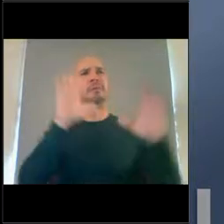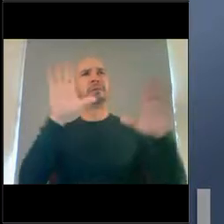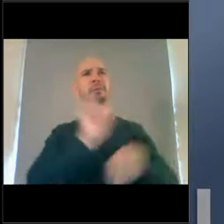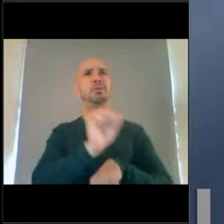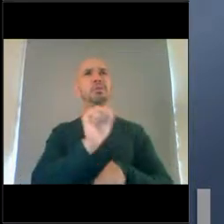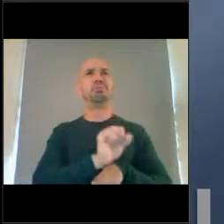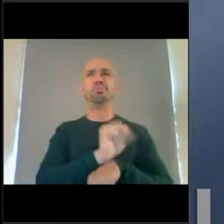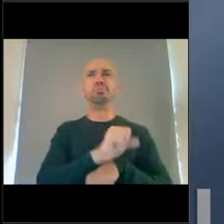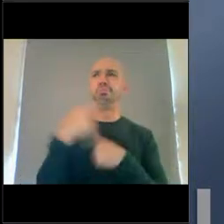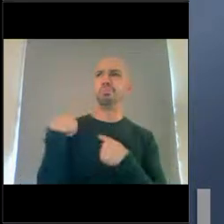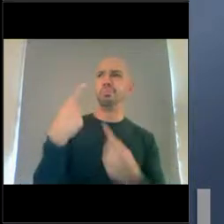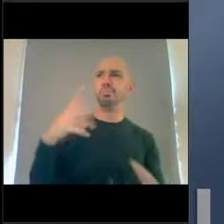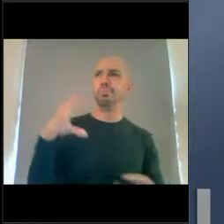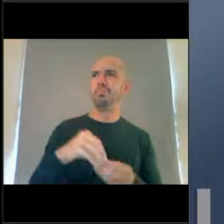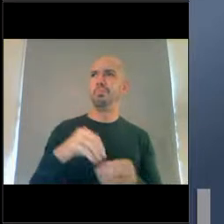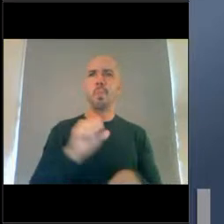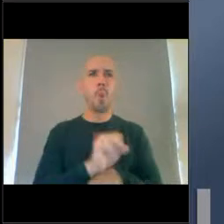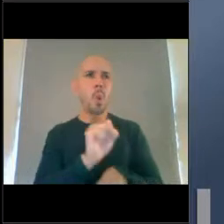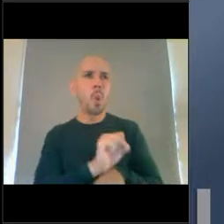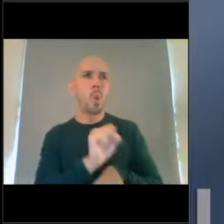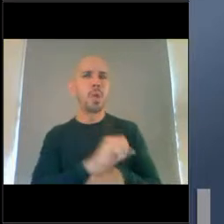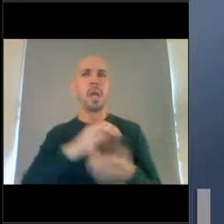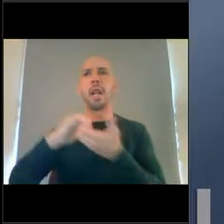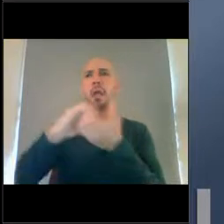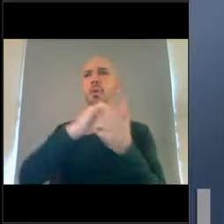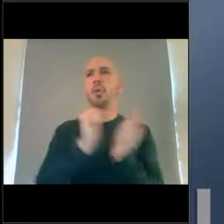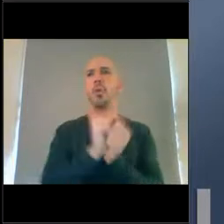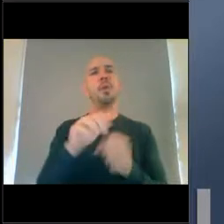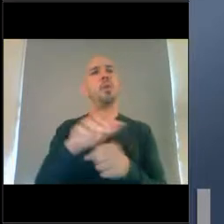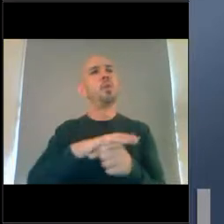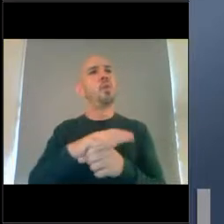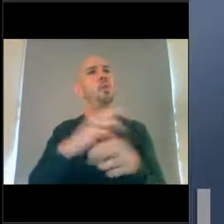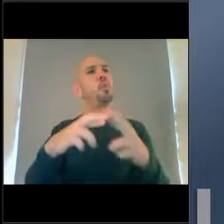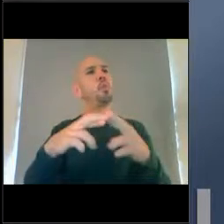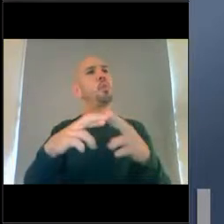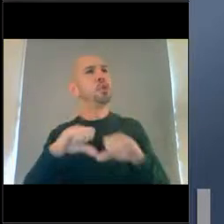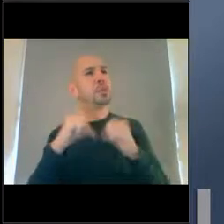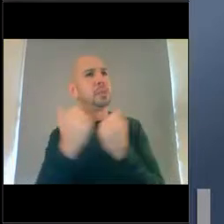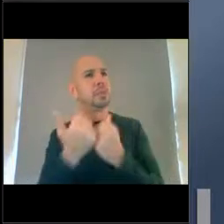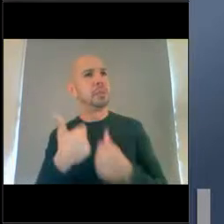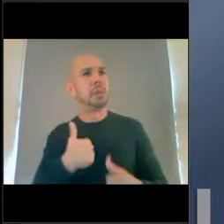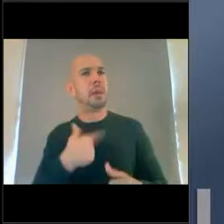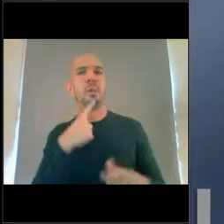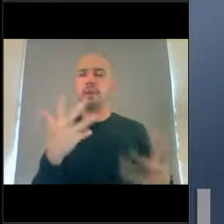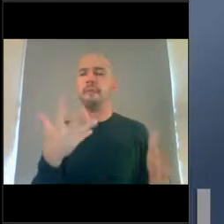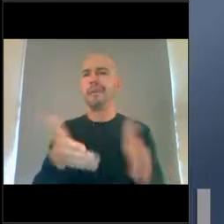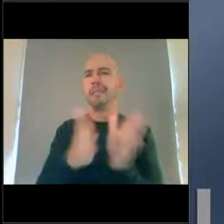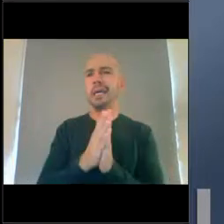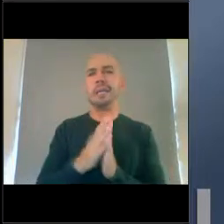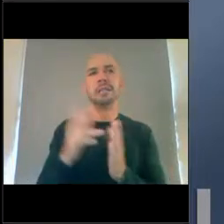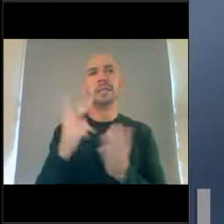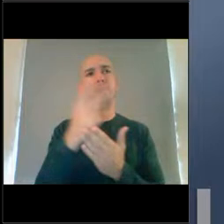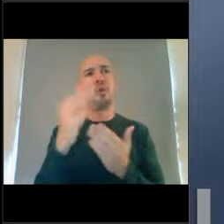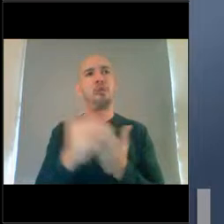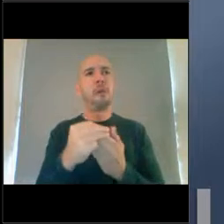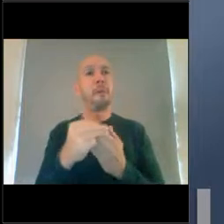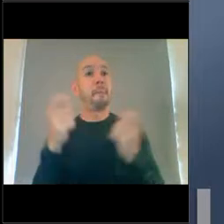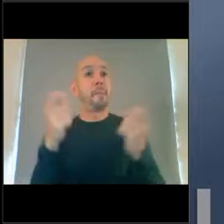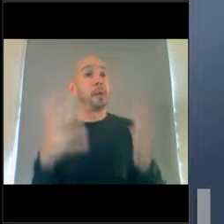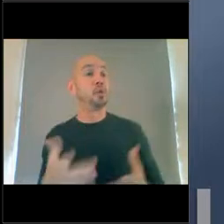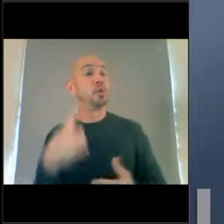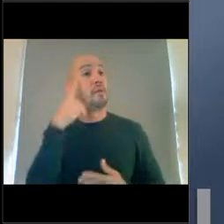staff did on collaboration with the regional agencies and i asked our program managers for